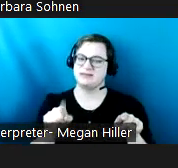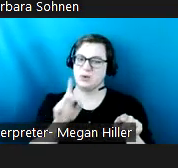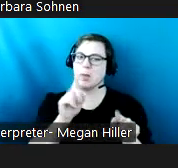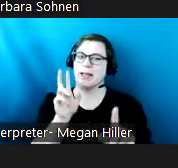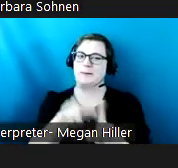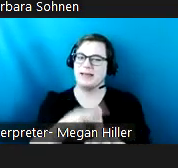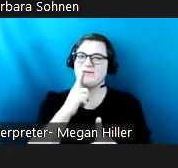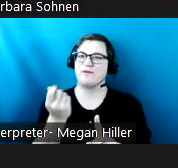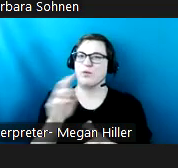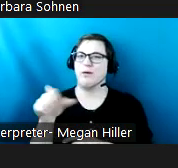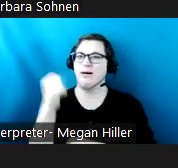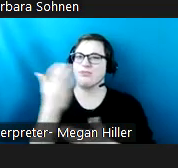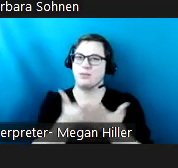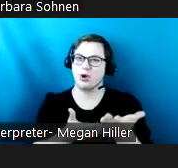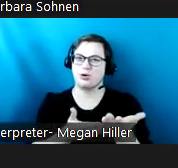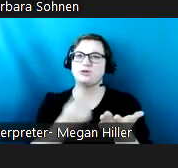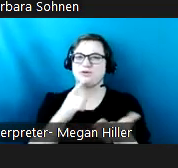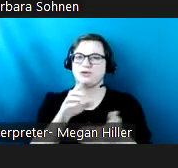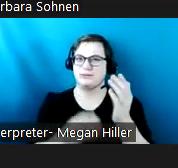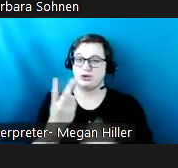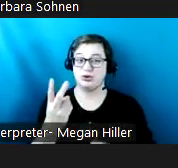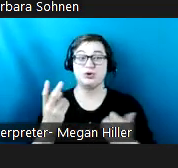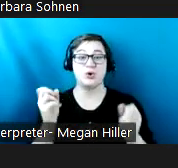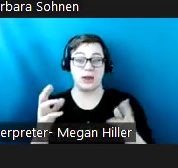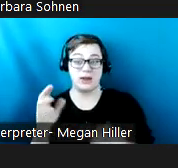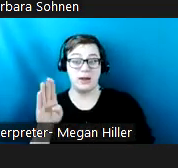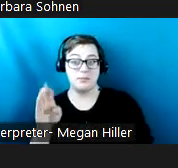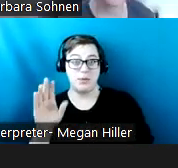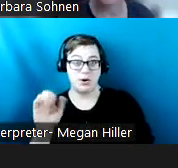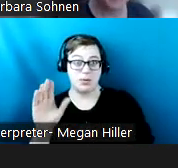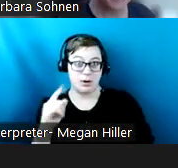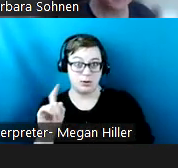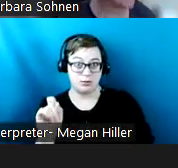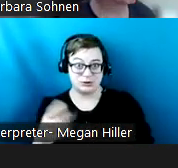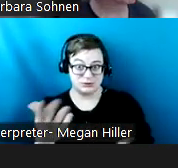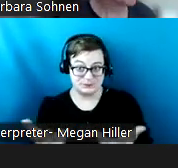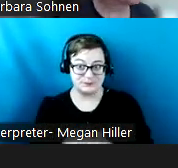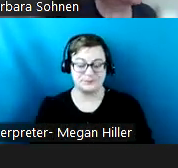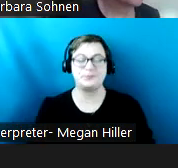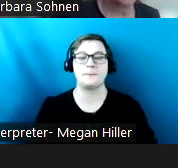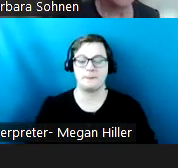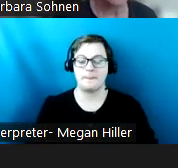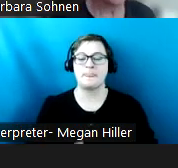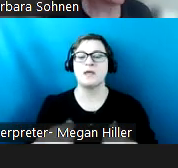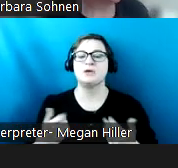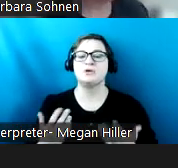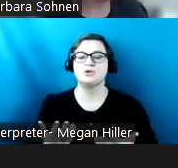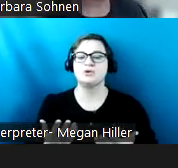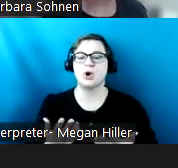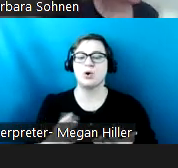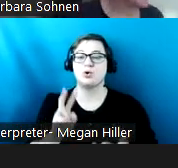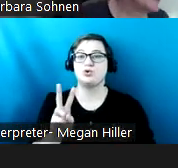a few other parts in chapter 2. All right, now I'll go to Barbara. Okay, so in